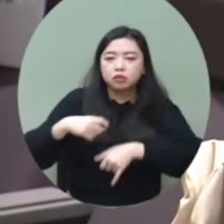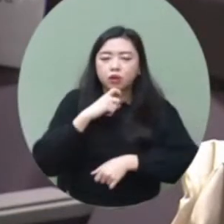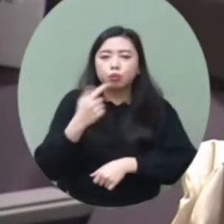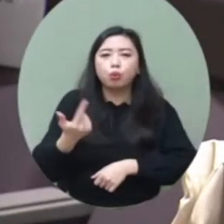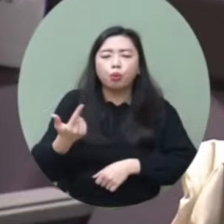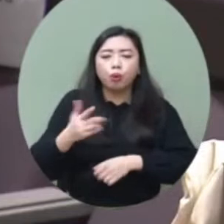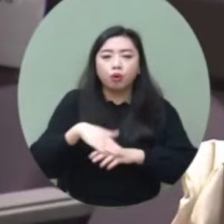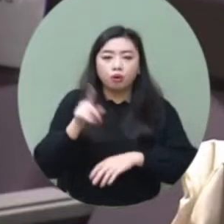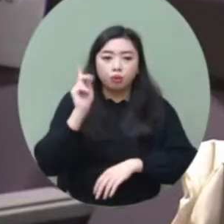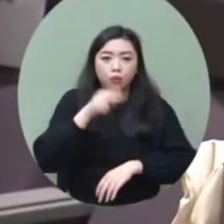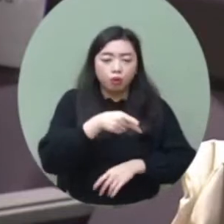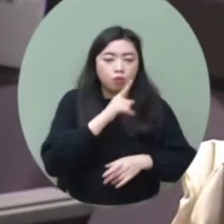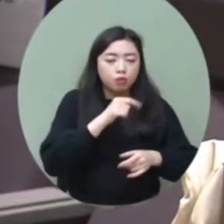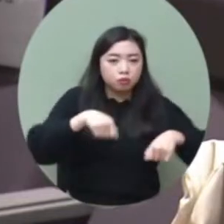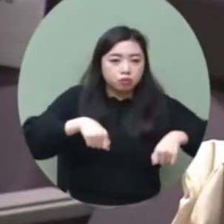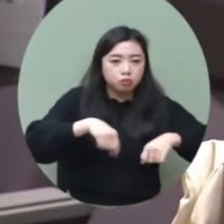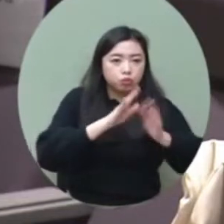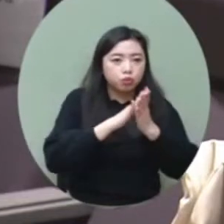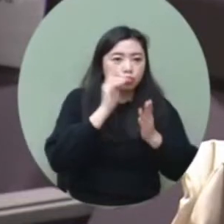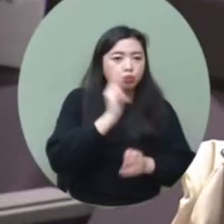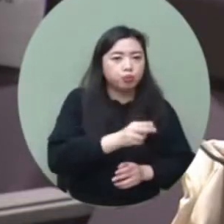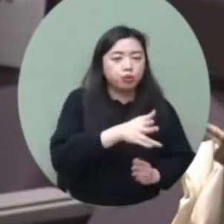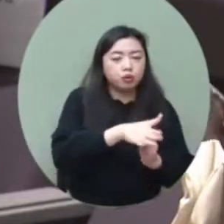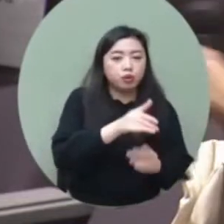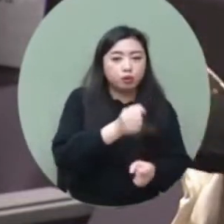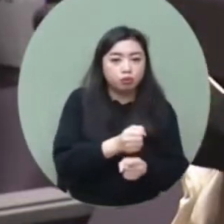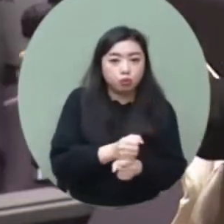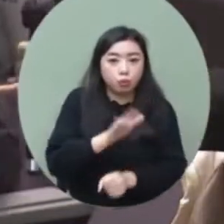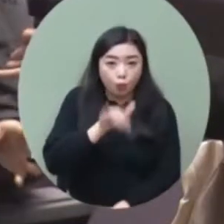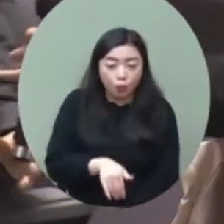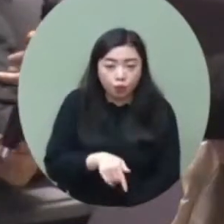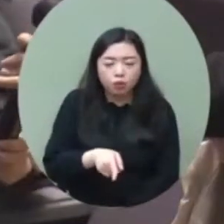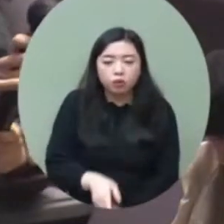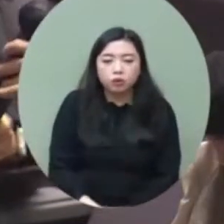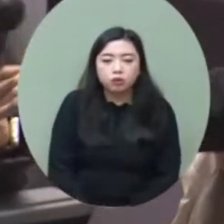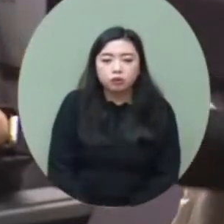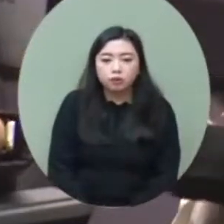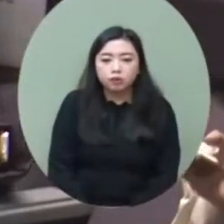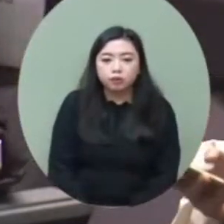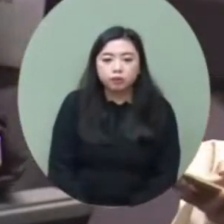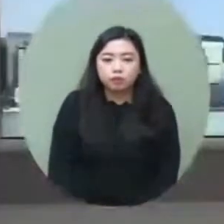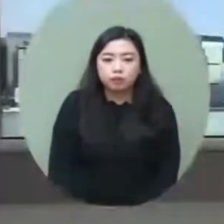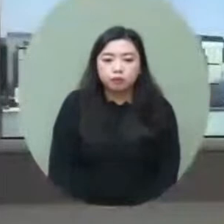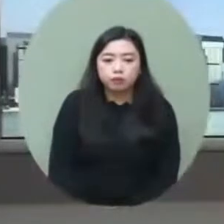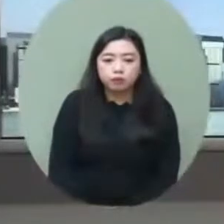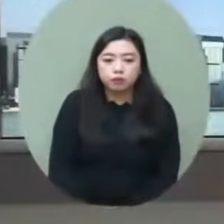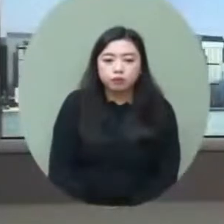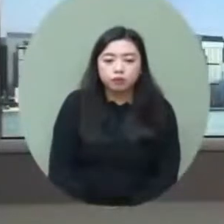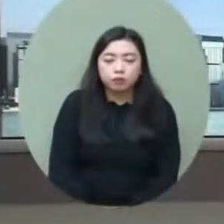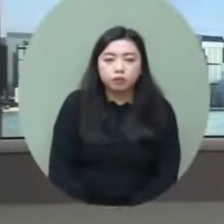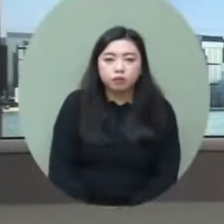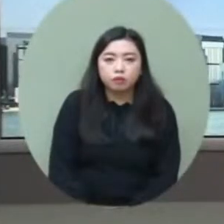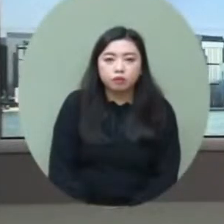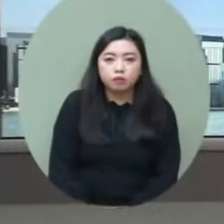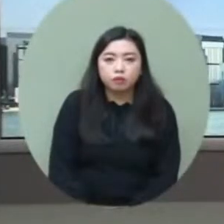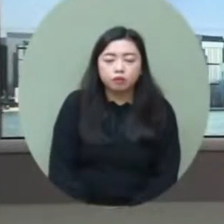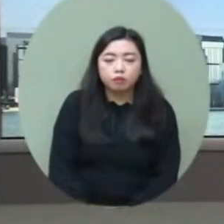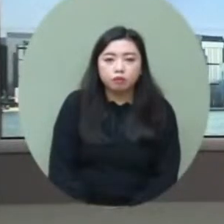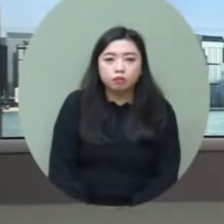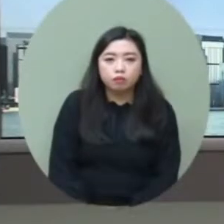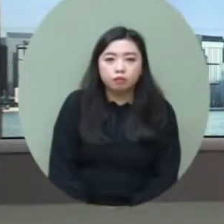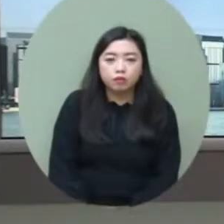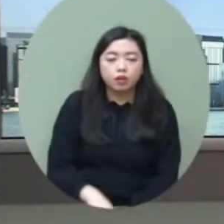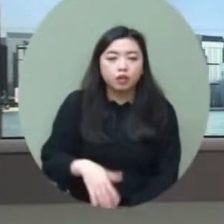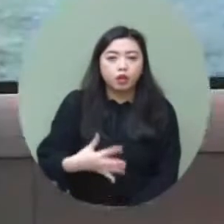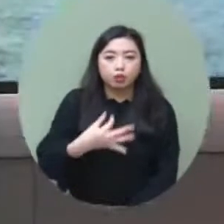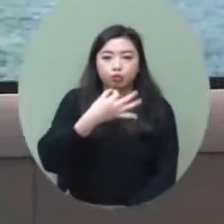remdesivir? Now, there are lots of construction sites with infection. So would you require more construction